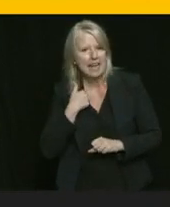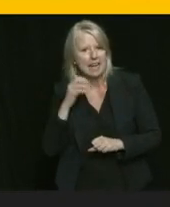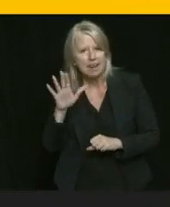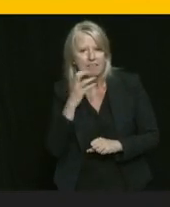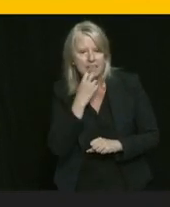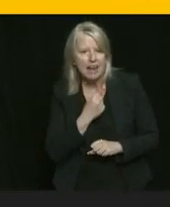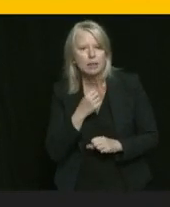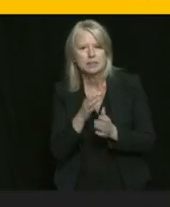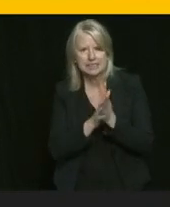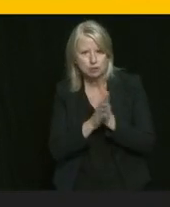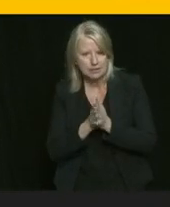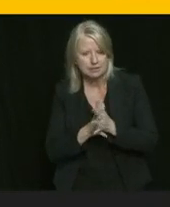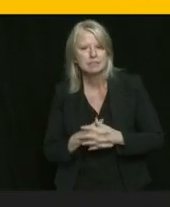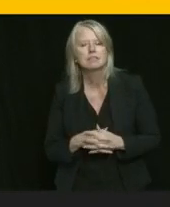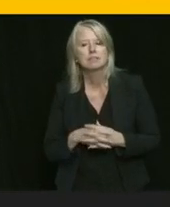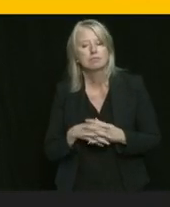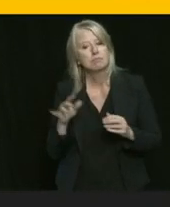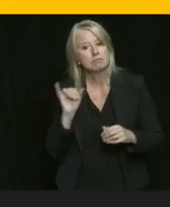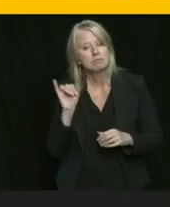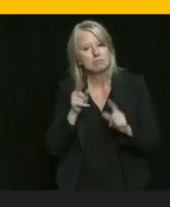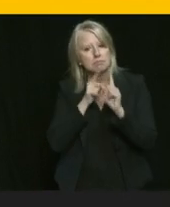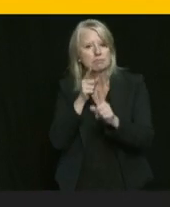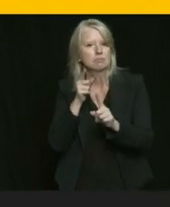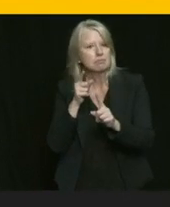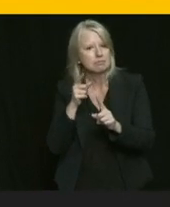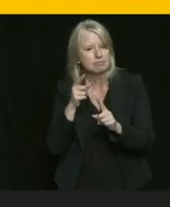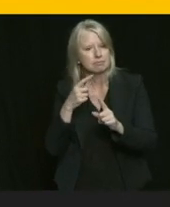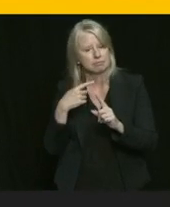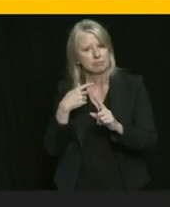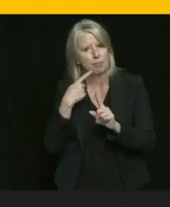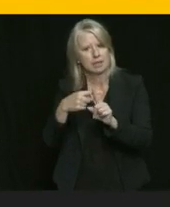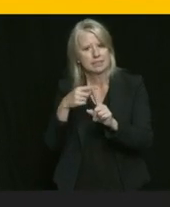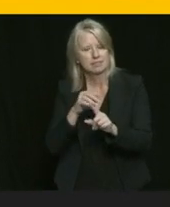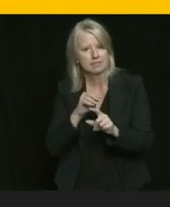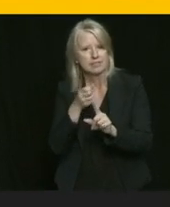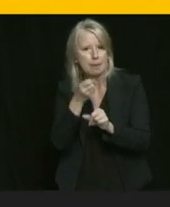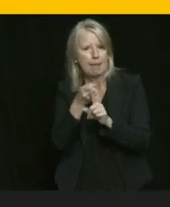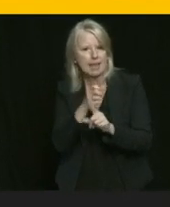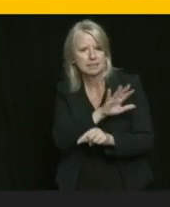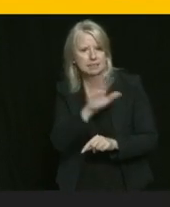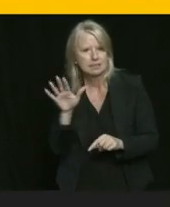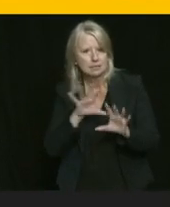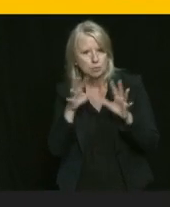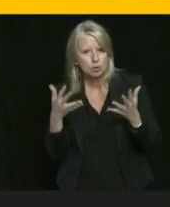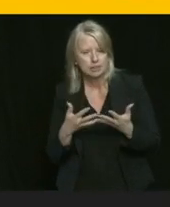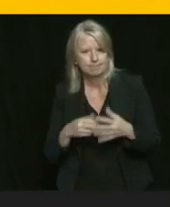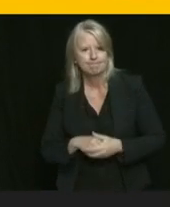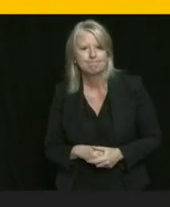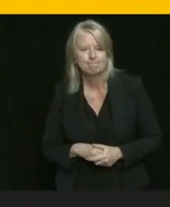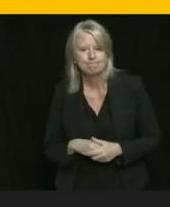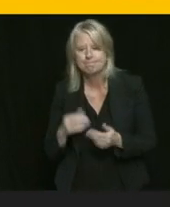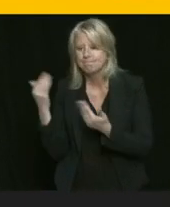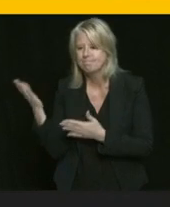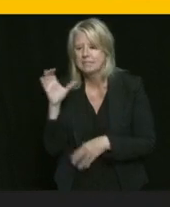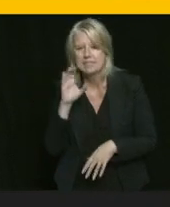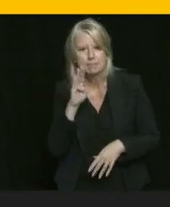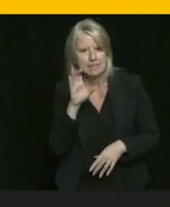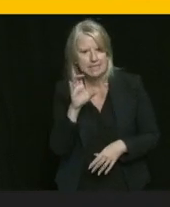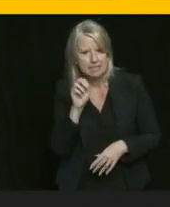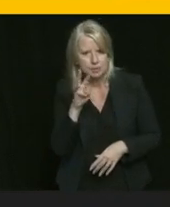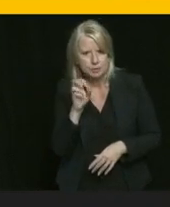of interests, and above all, to continue to have a positive impact in the world. David Thurton, CBC News. Prime